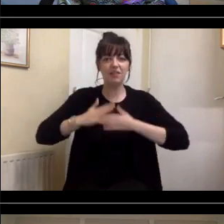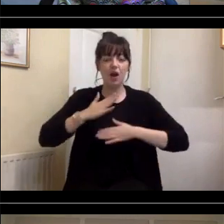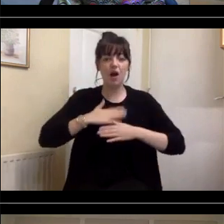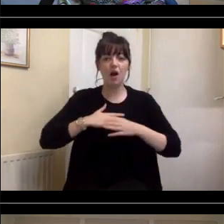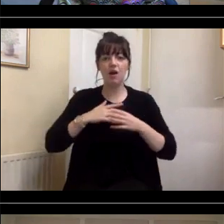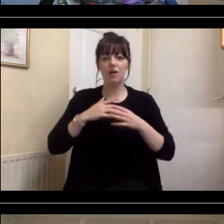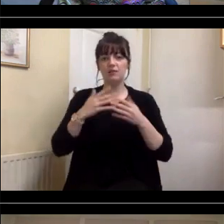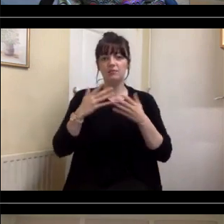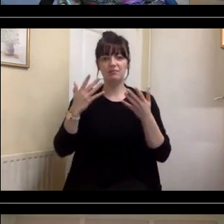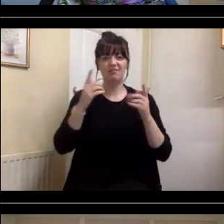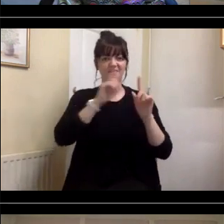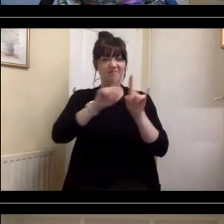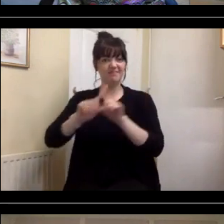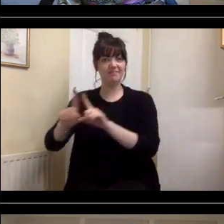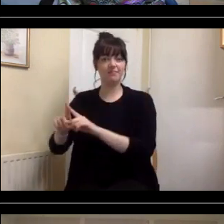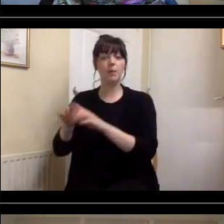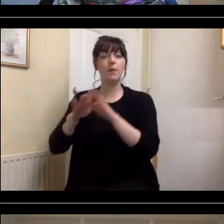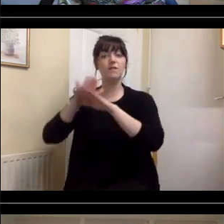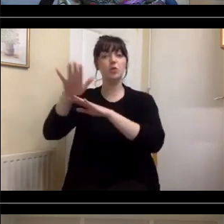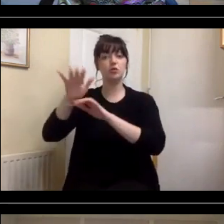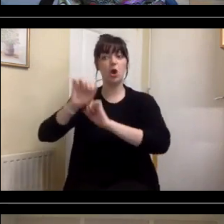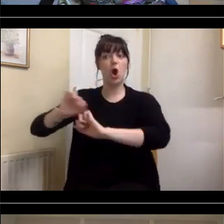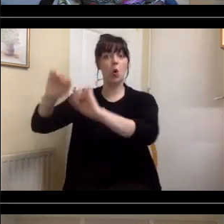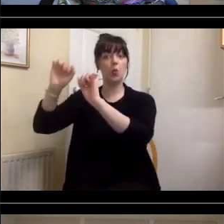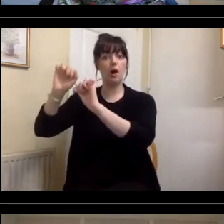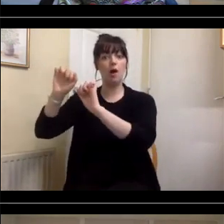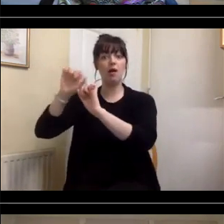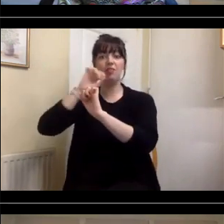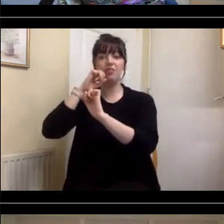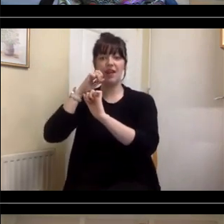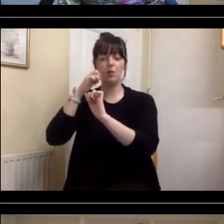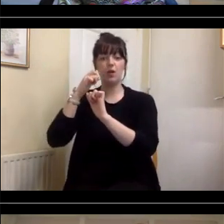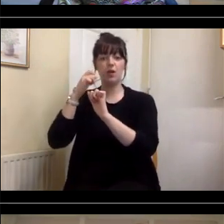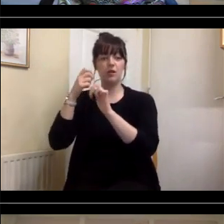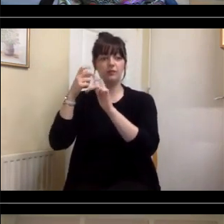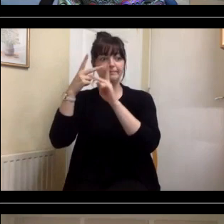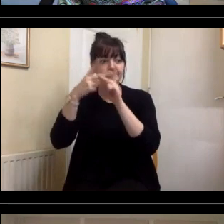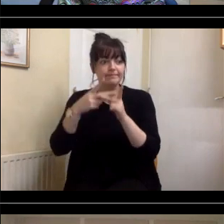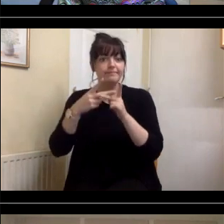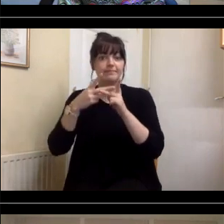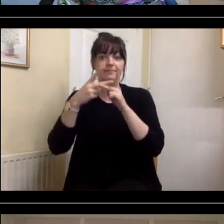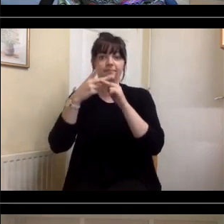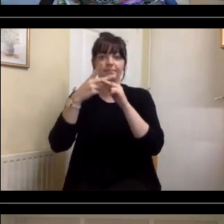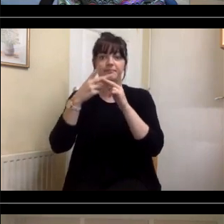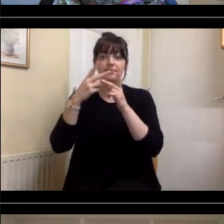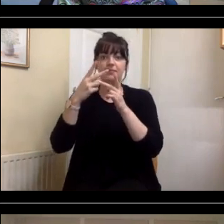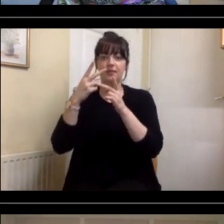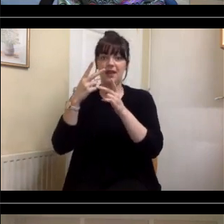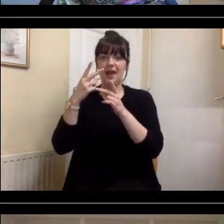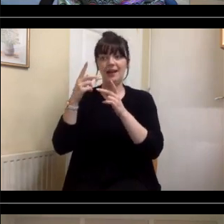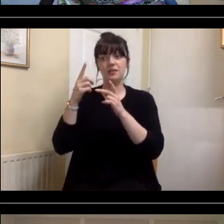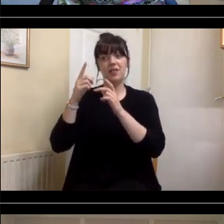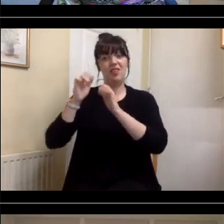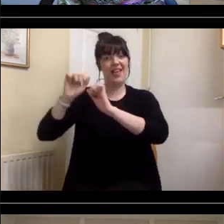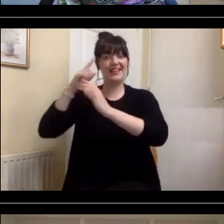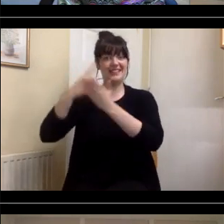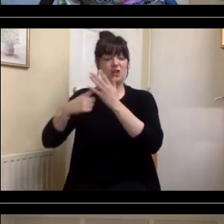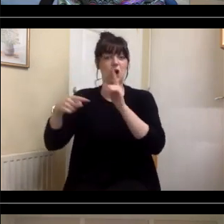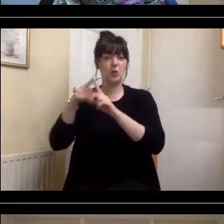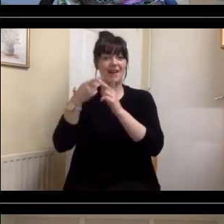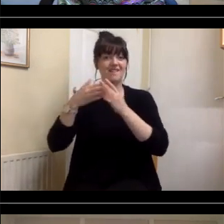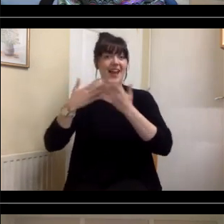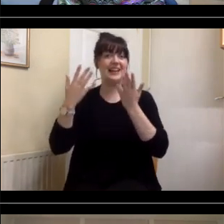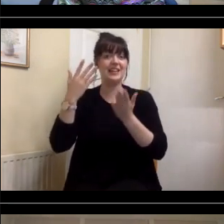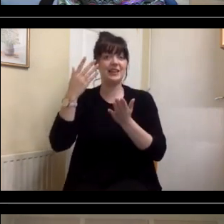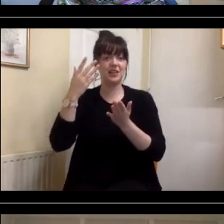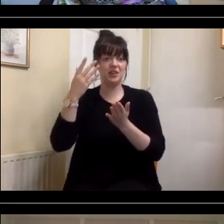the future owner and maintainer will be responsible for deciding if there is any charge. So I think that's really all I